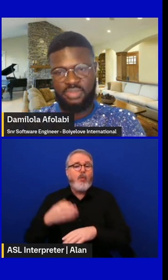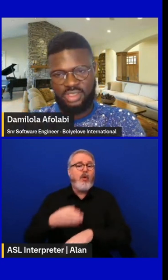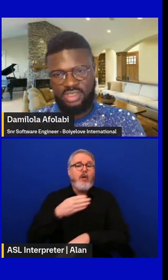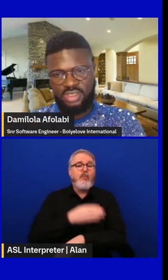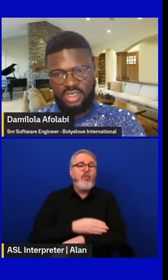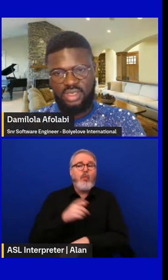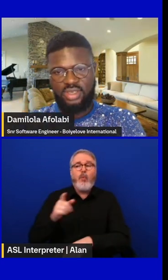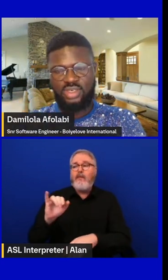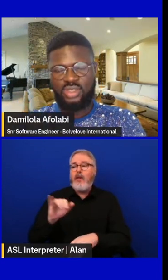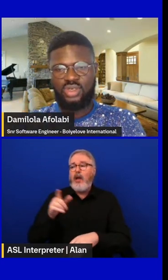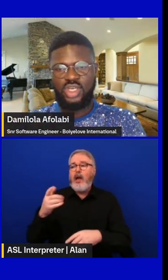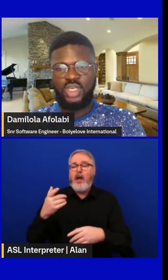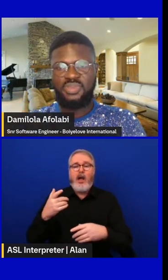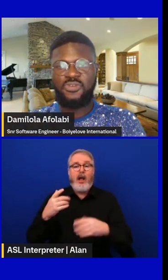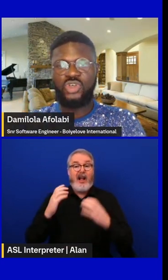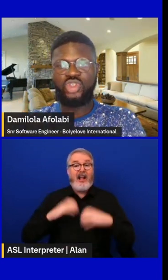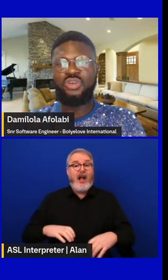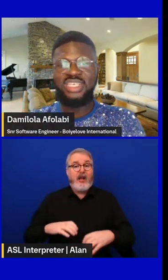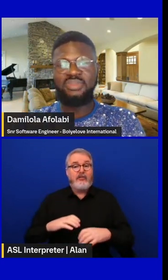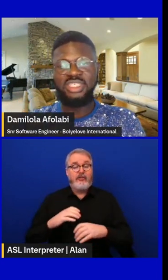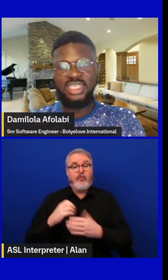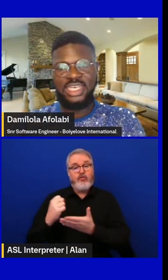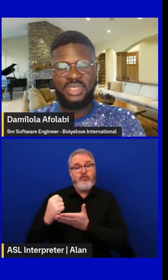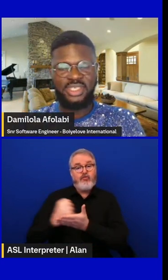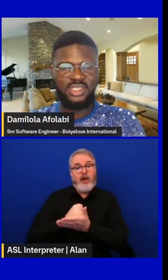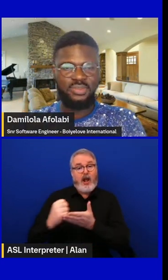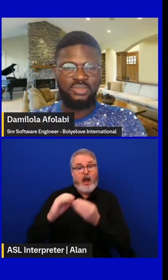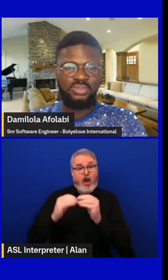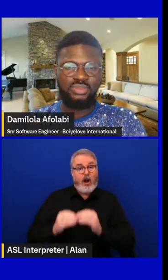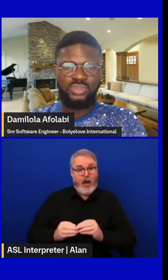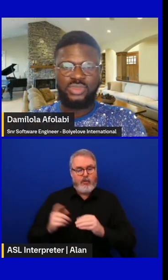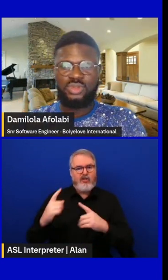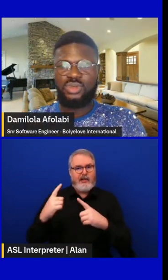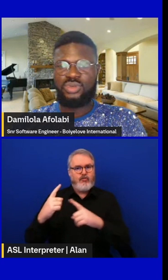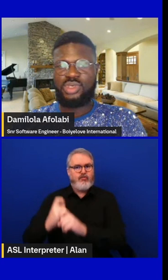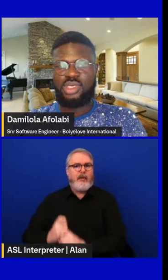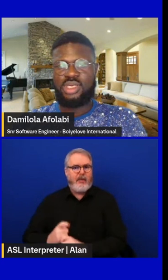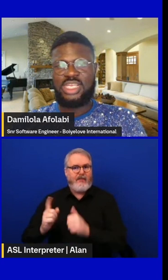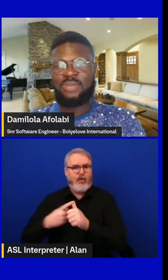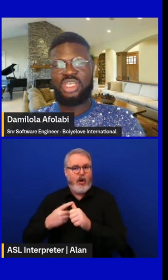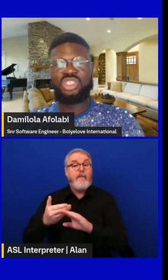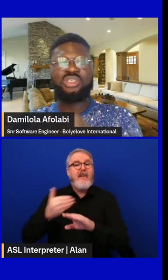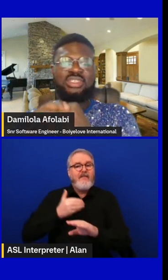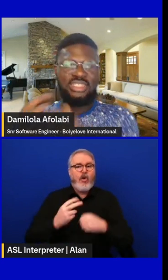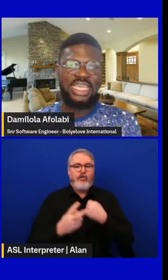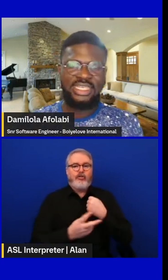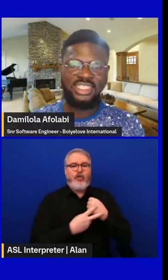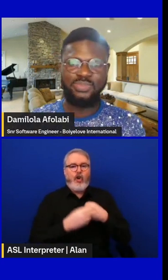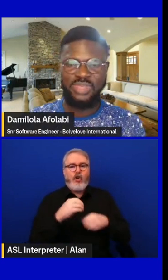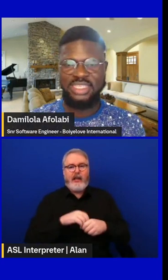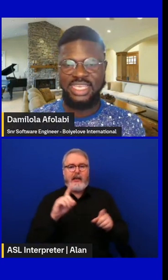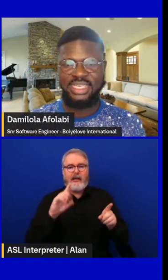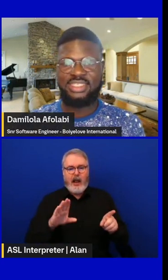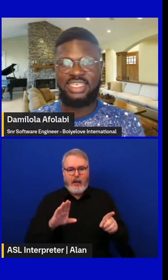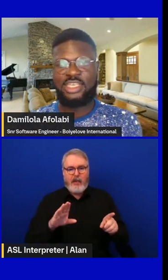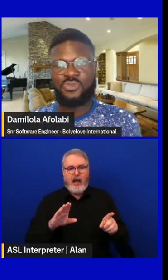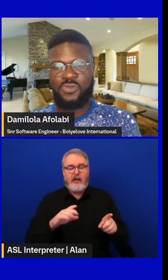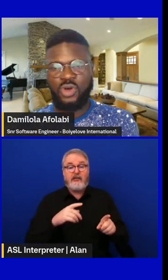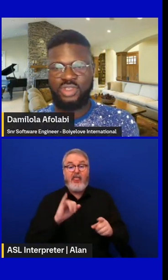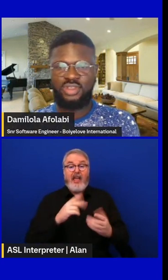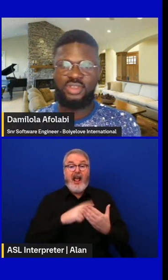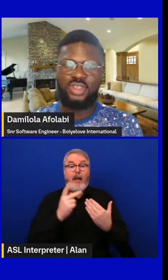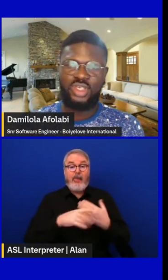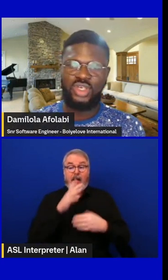card numbers before storing them in the database. The application sends plain text data